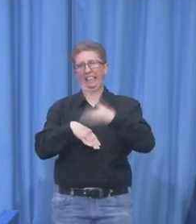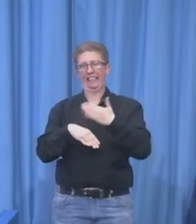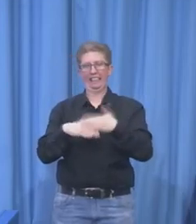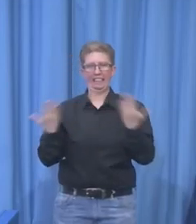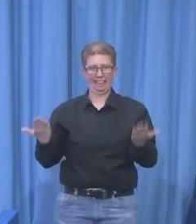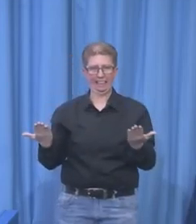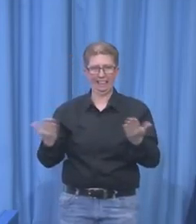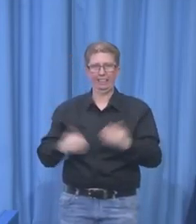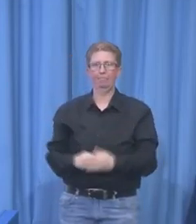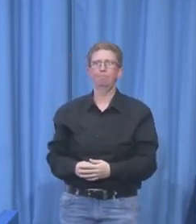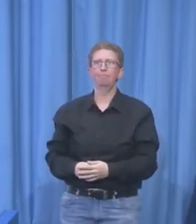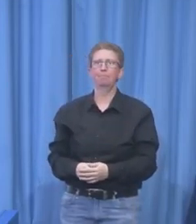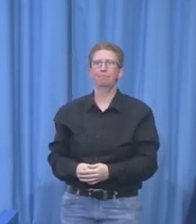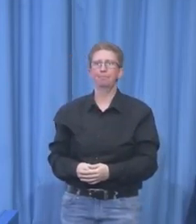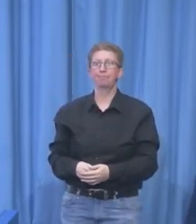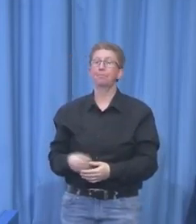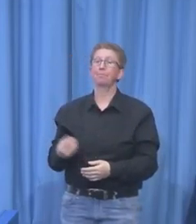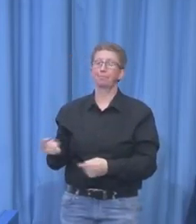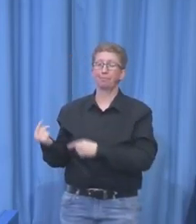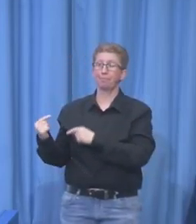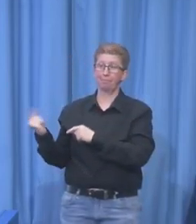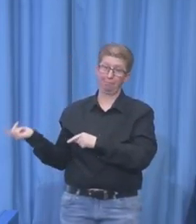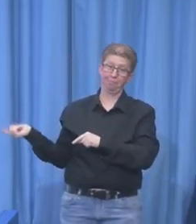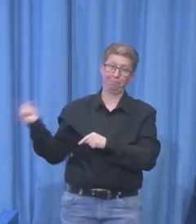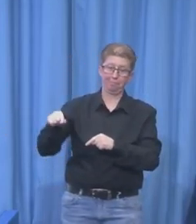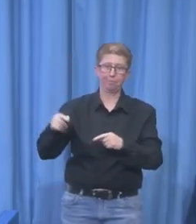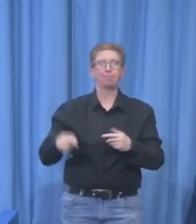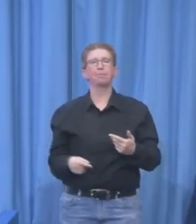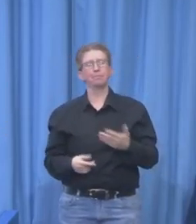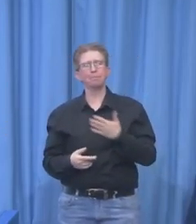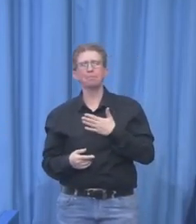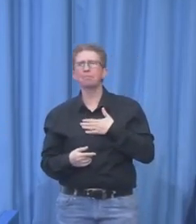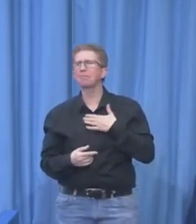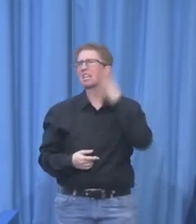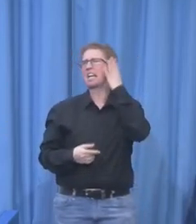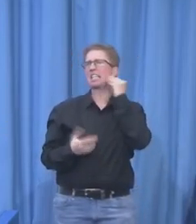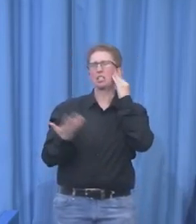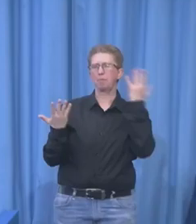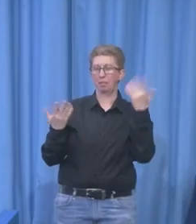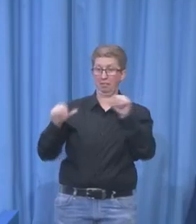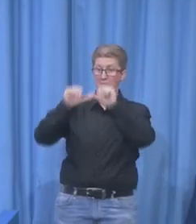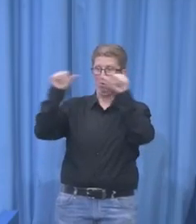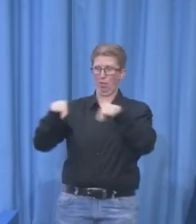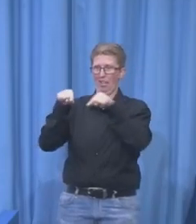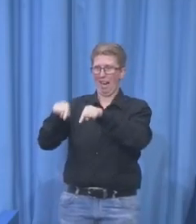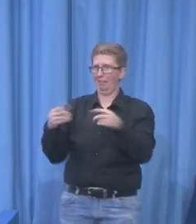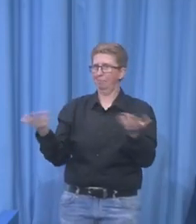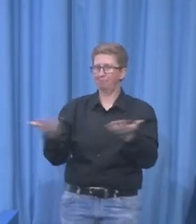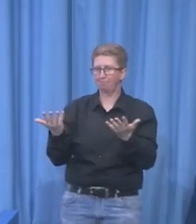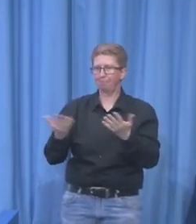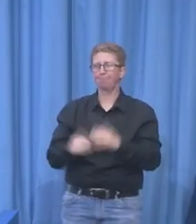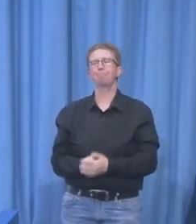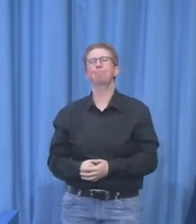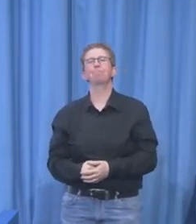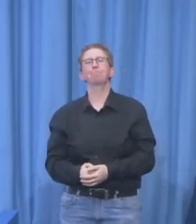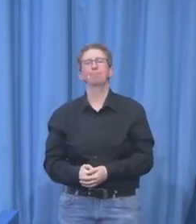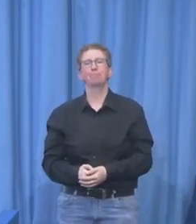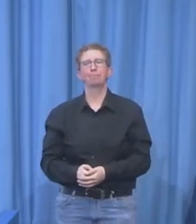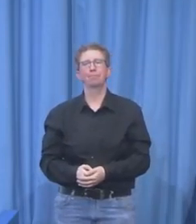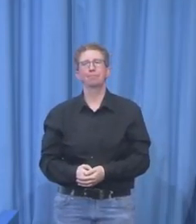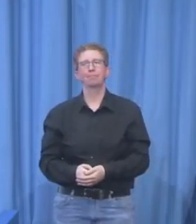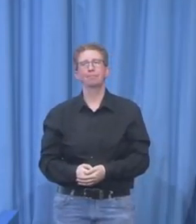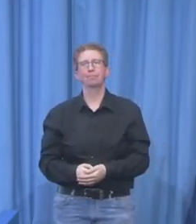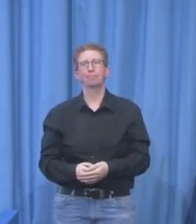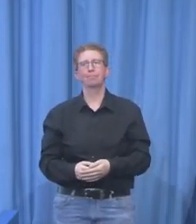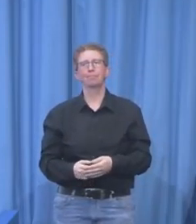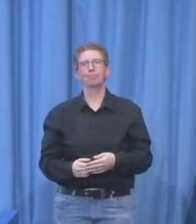the model of supported employment. The reality is that people with intellectual disabilities will always struggle to gain and maintain employment without